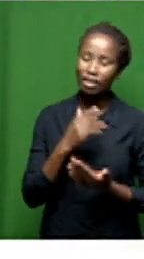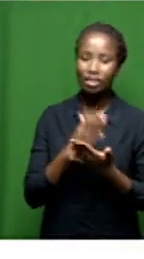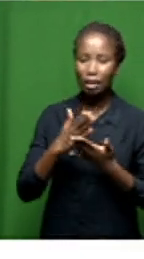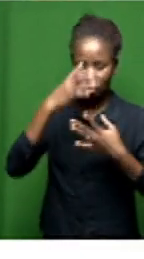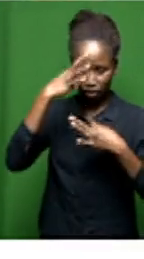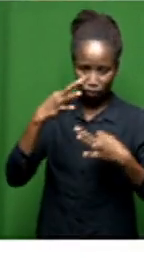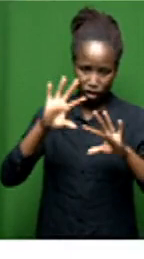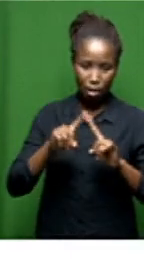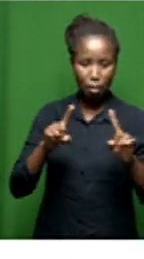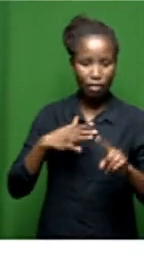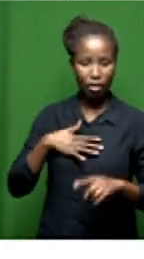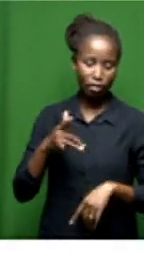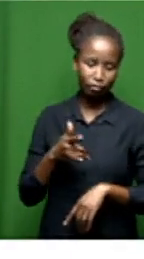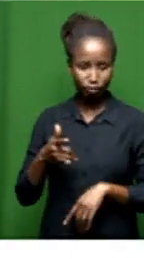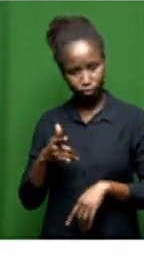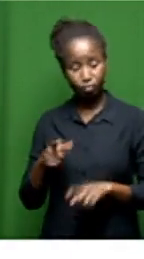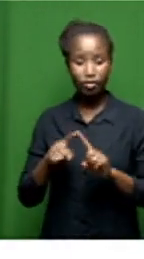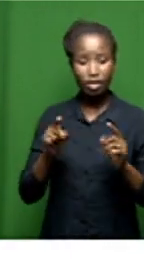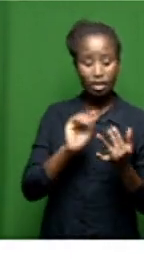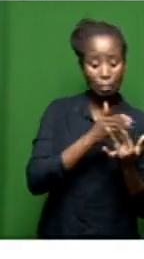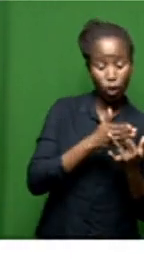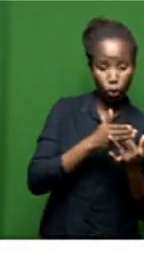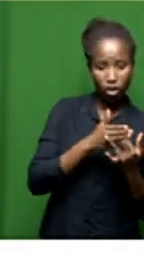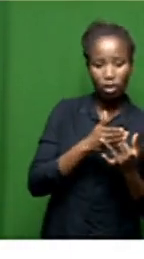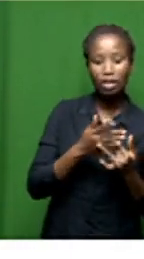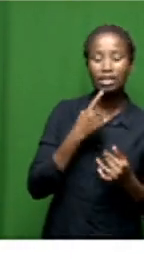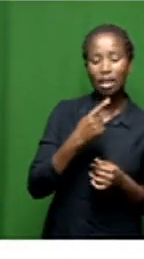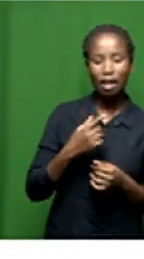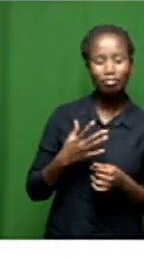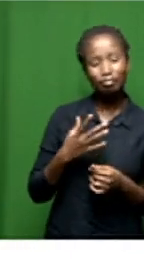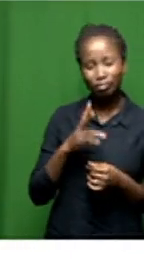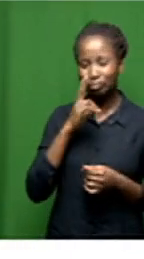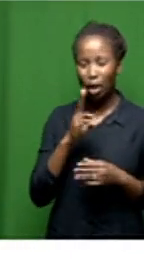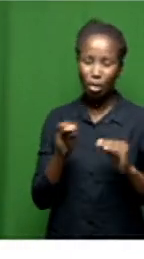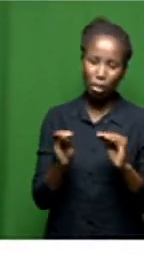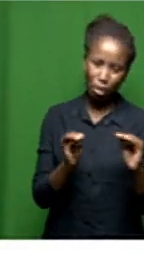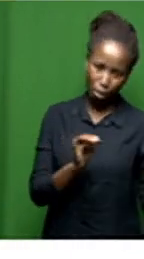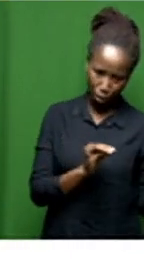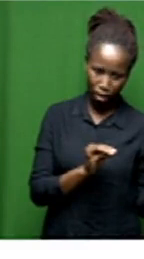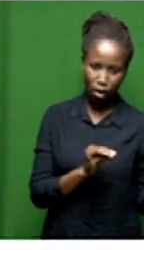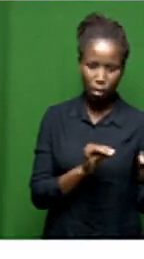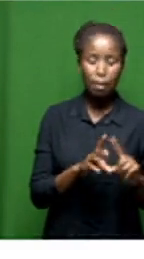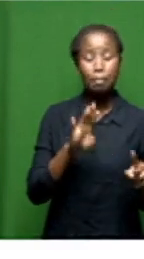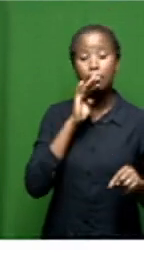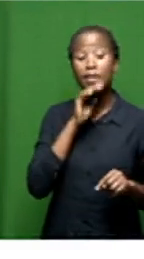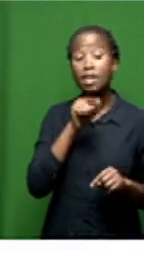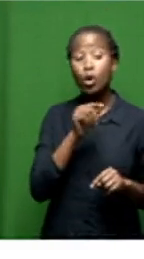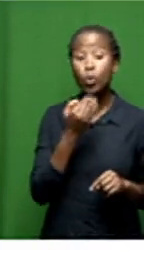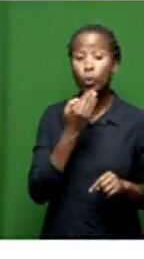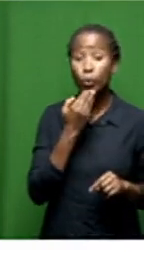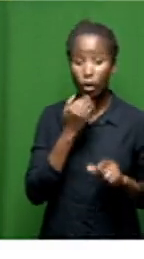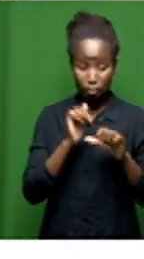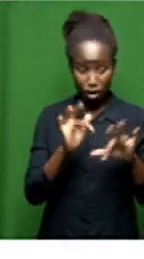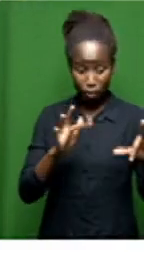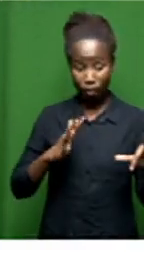not budging down, but the middle 1/3 are still wanting to and it's taking time. And that is the population that we are working,